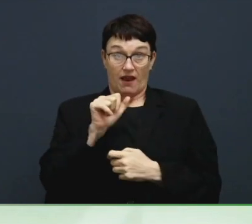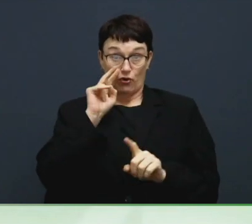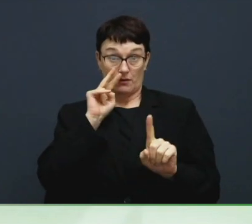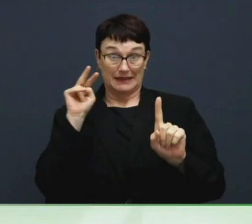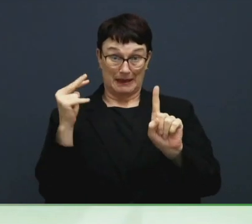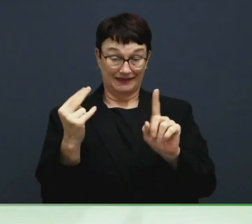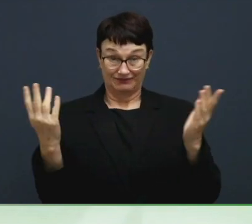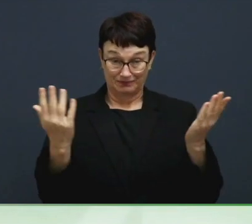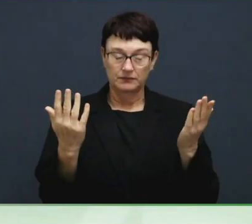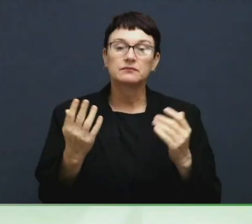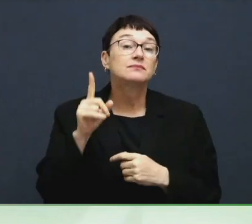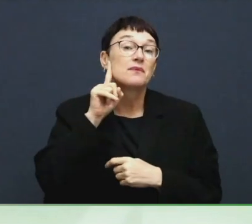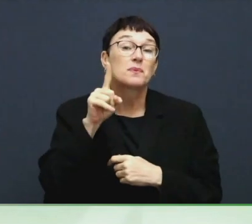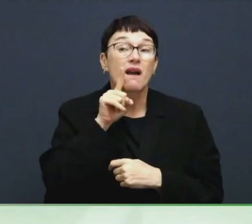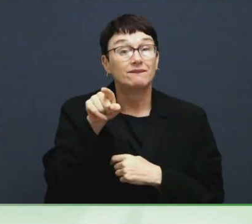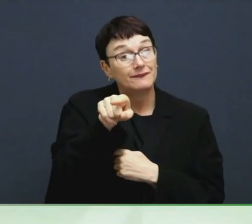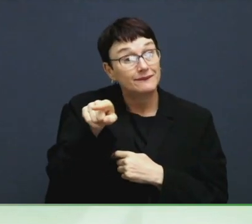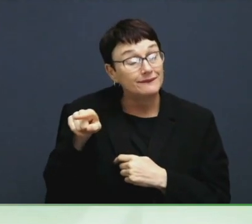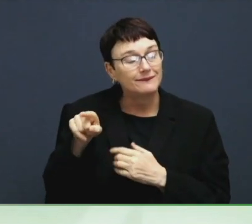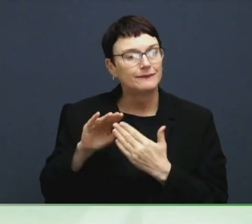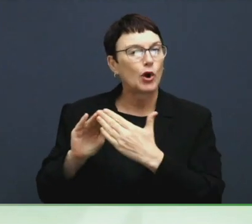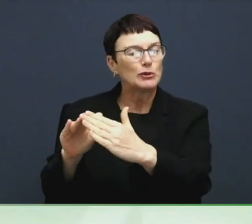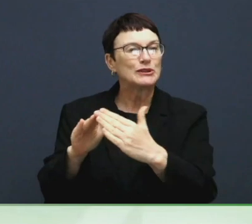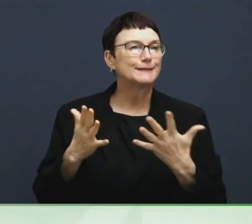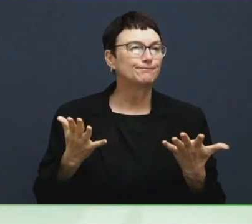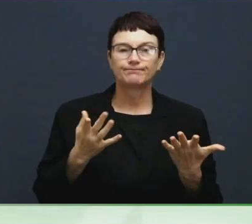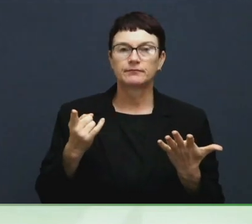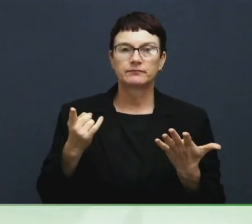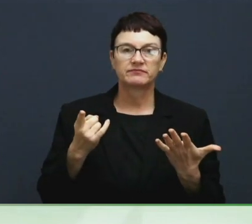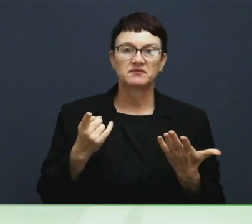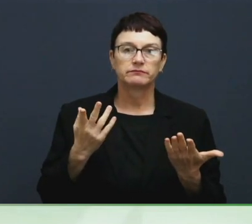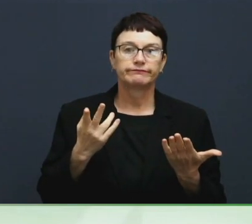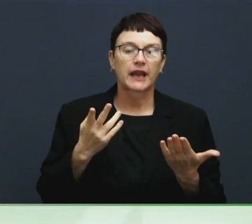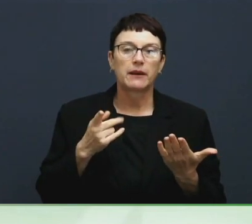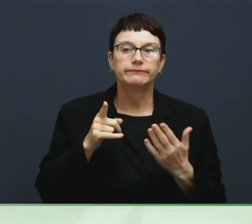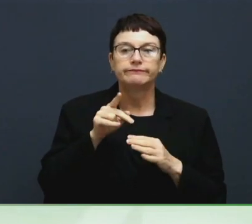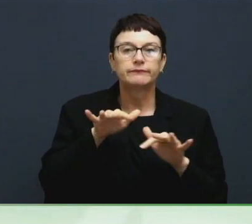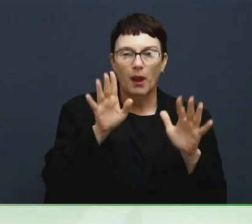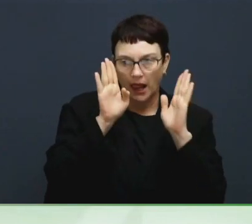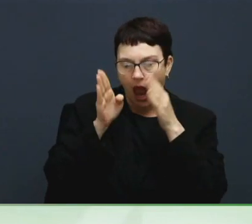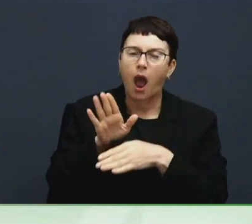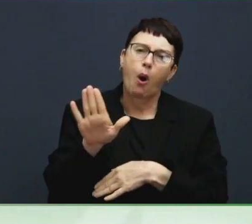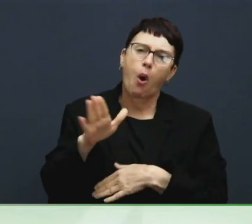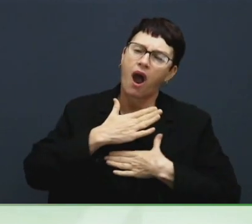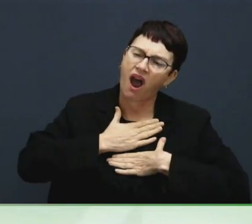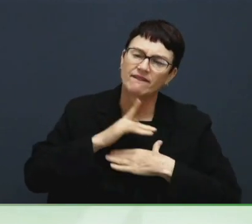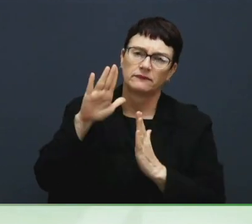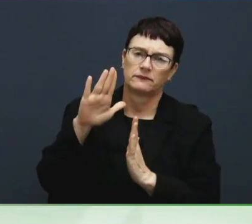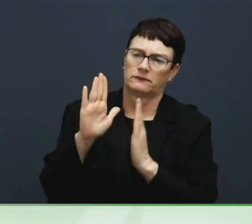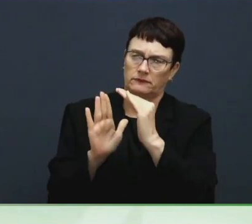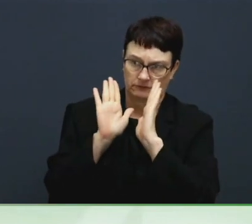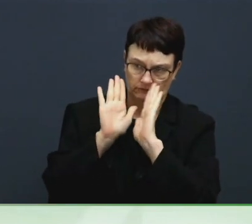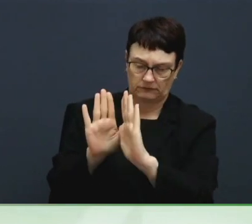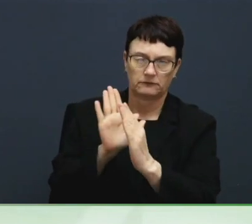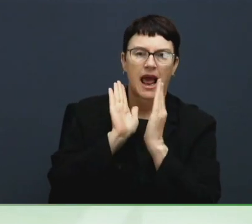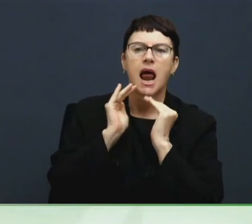deaf people are like they put into different boxes on what they can achieve without being exposed to other careers